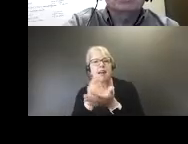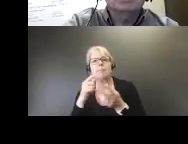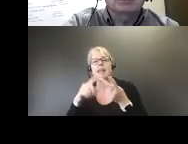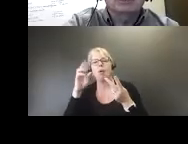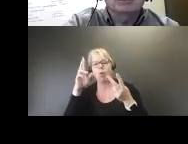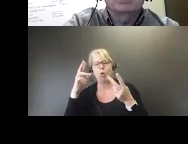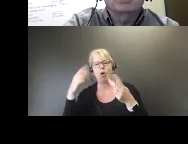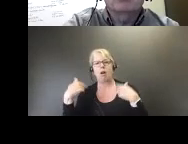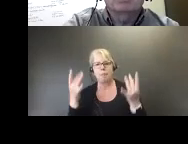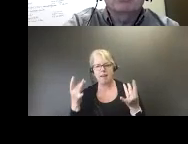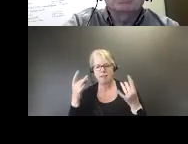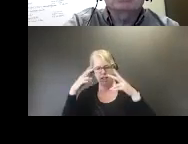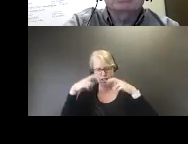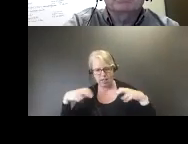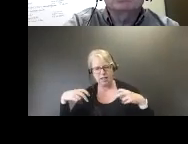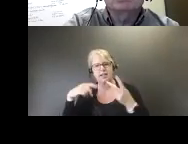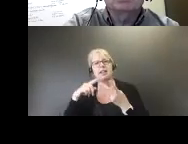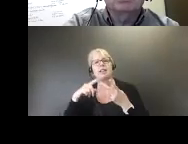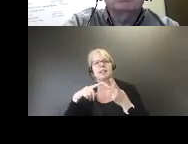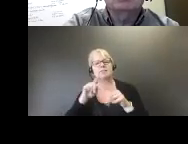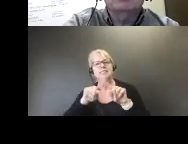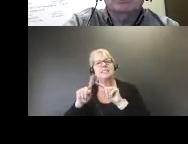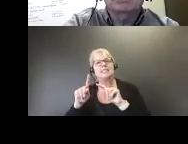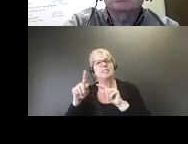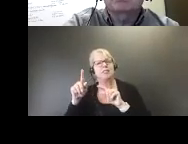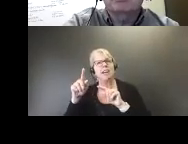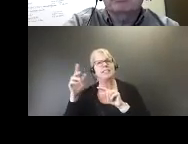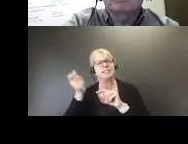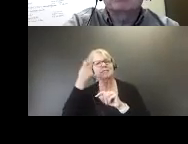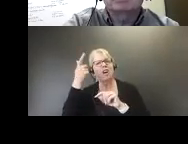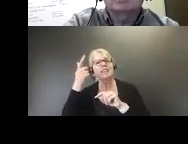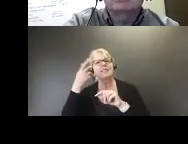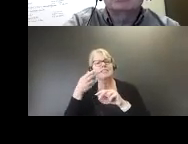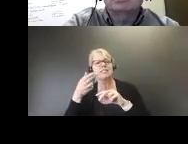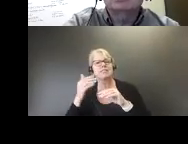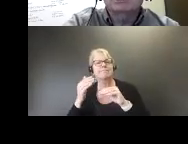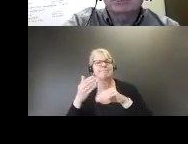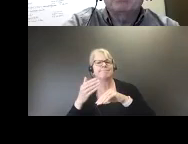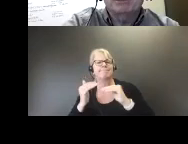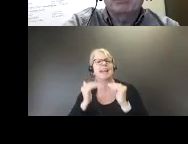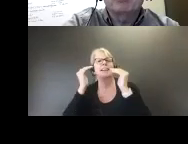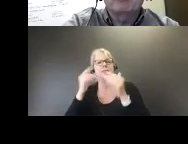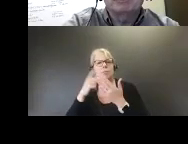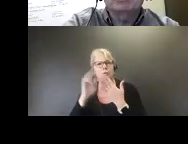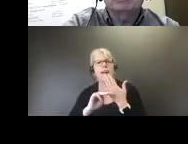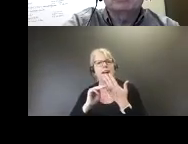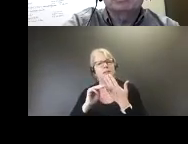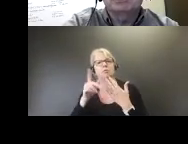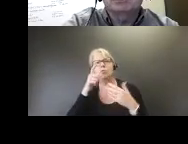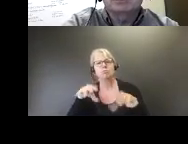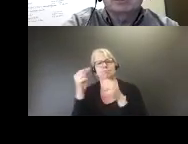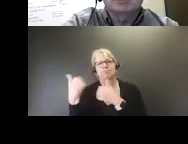mindfulness, based interventions, and cognitive enhancement programs, which are usually led by health